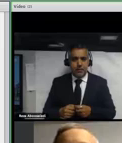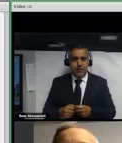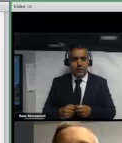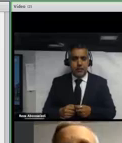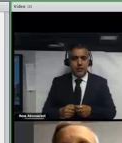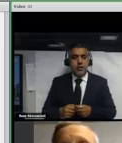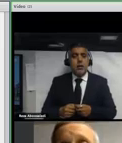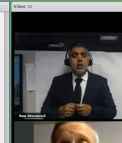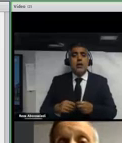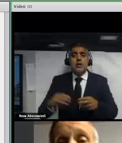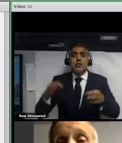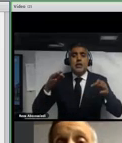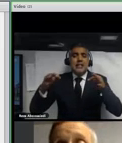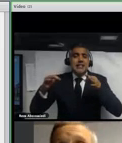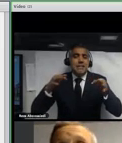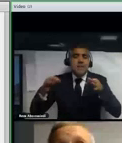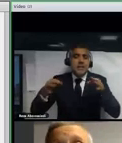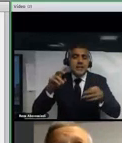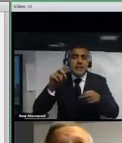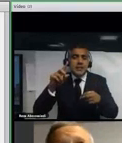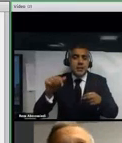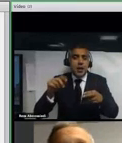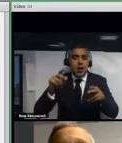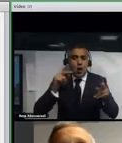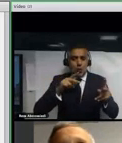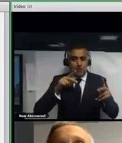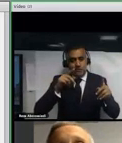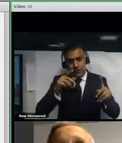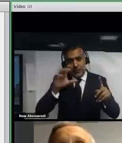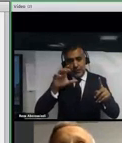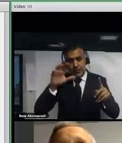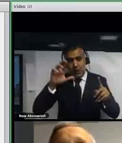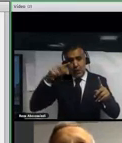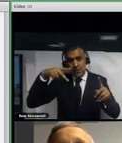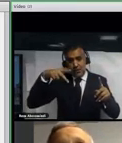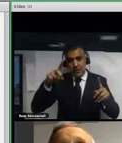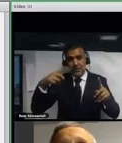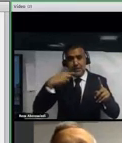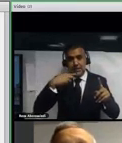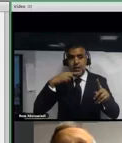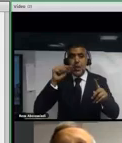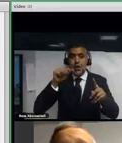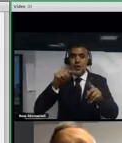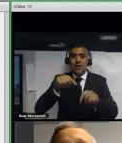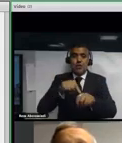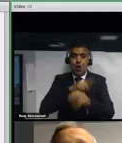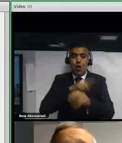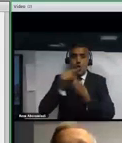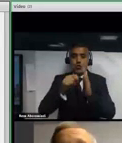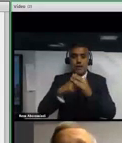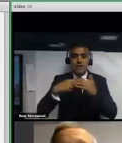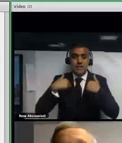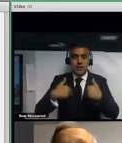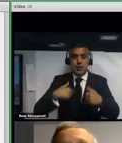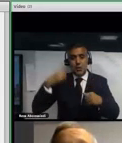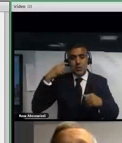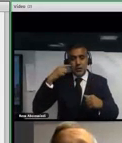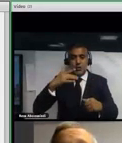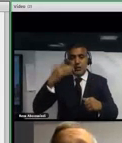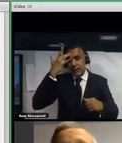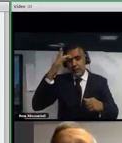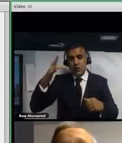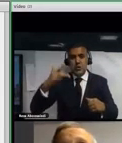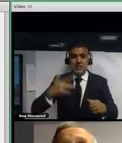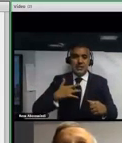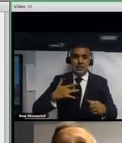So what is the definition of disability? According to the CRPD, it's those who have long-term physical, mental, intellectual, or sensory